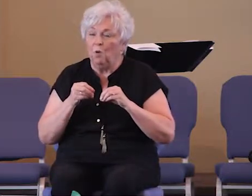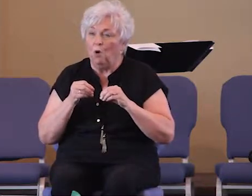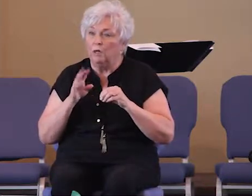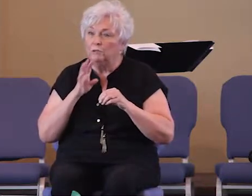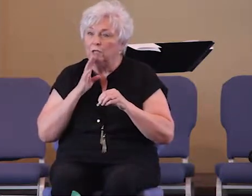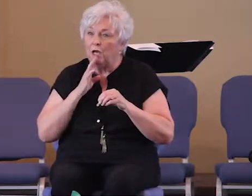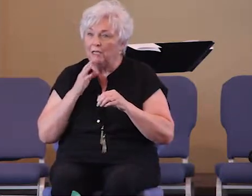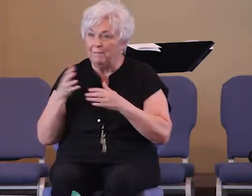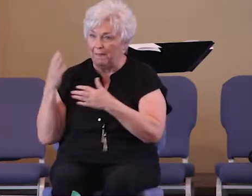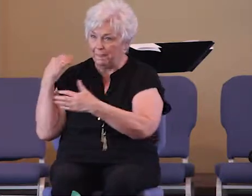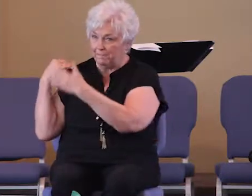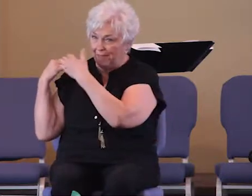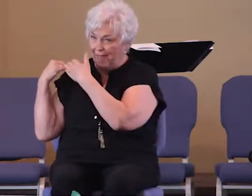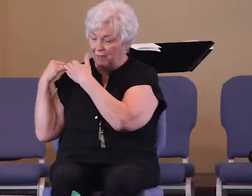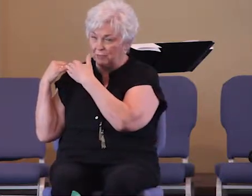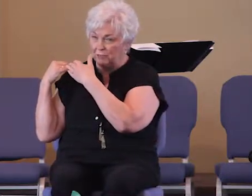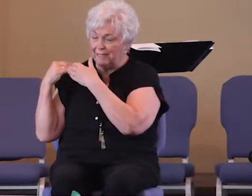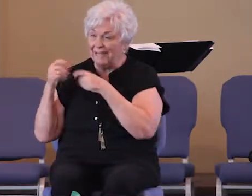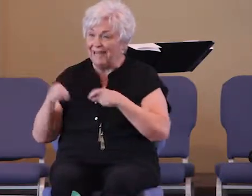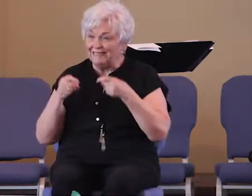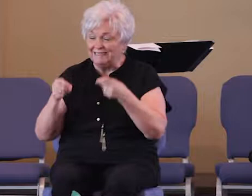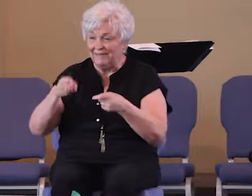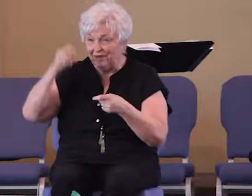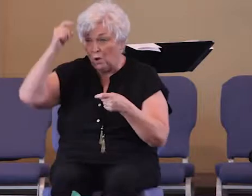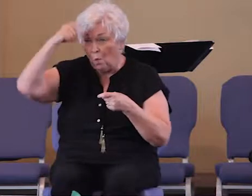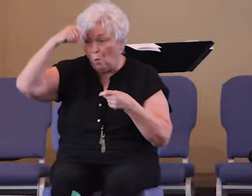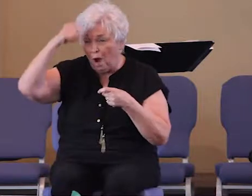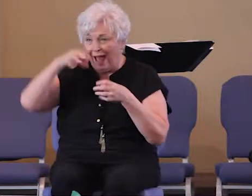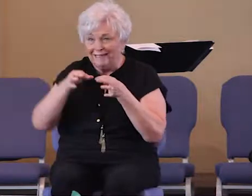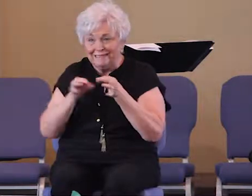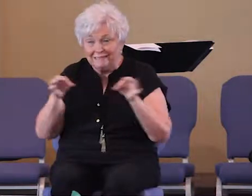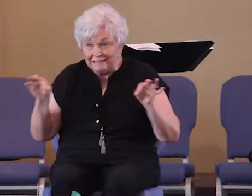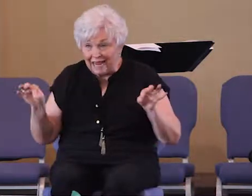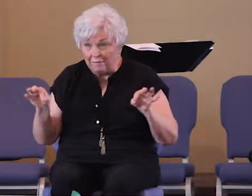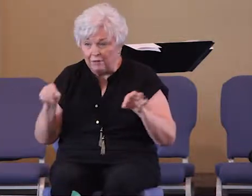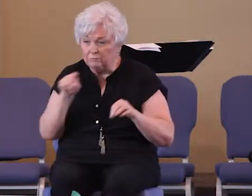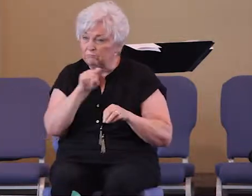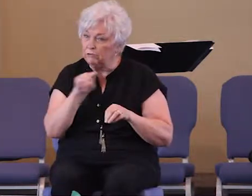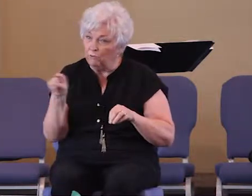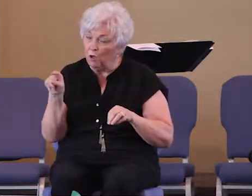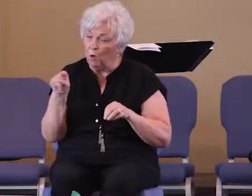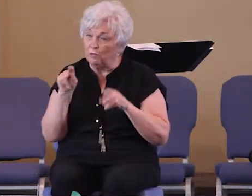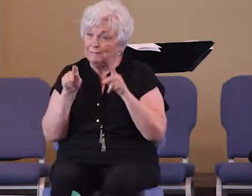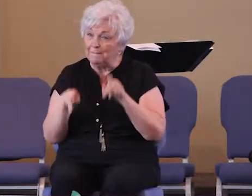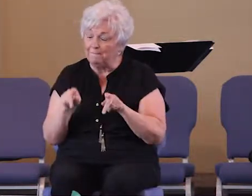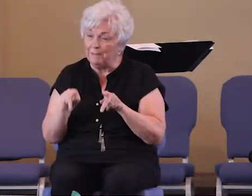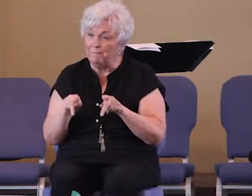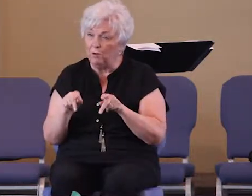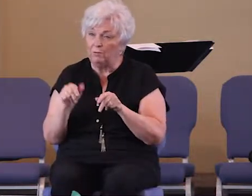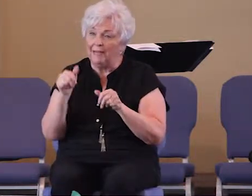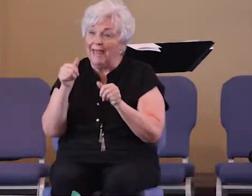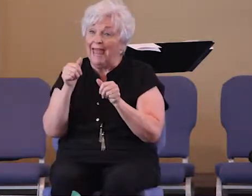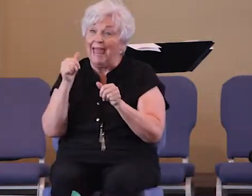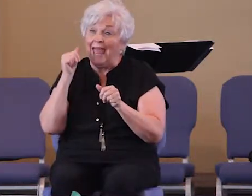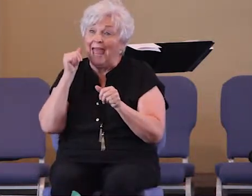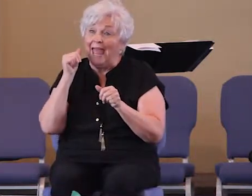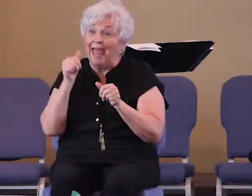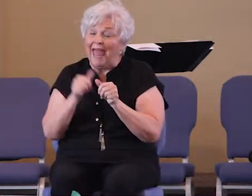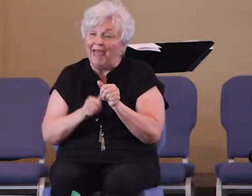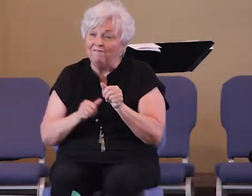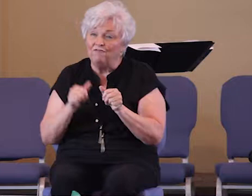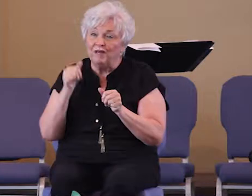giving wise statements to those people, every person who